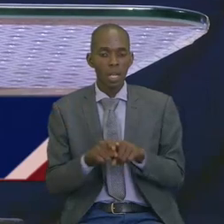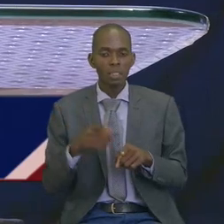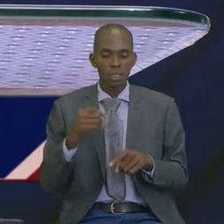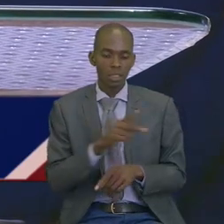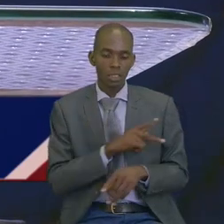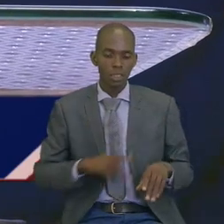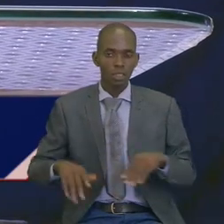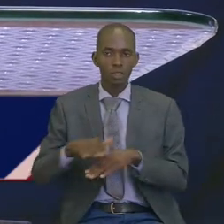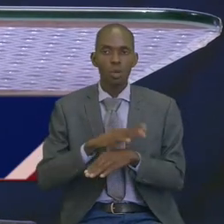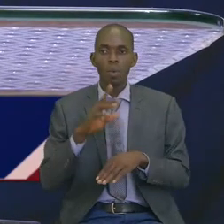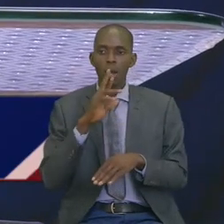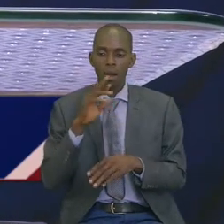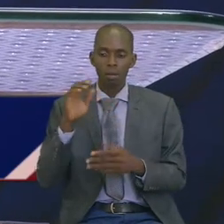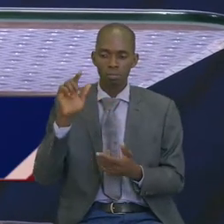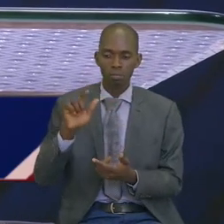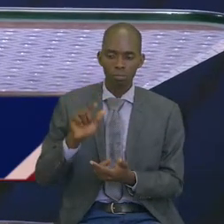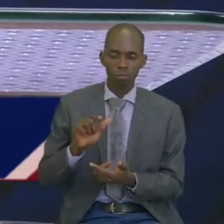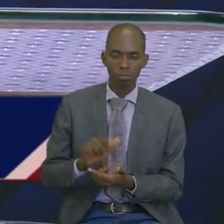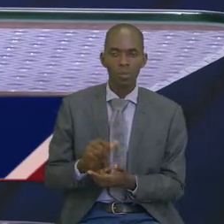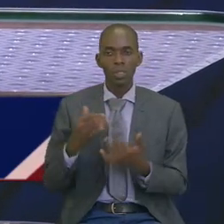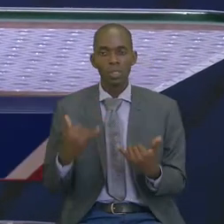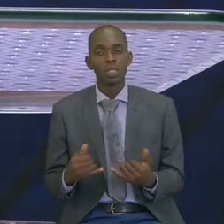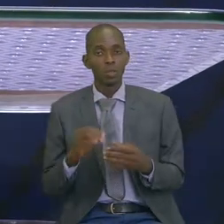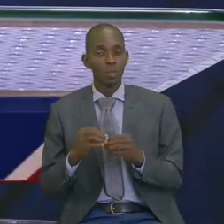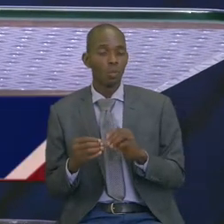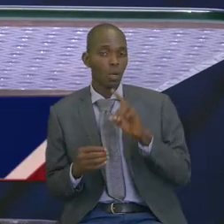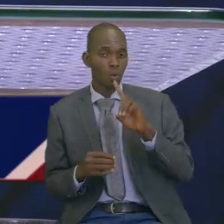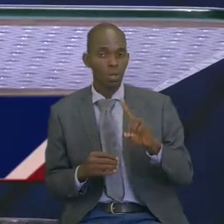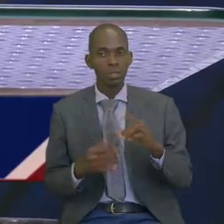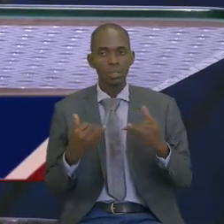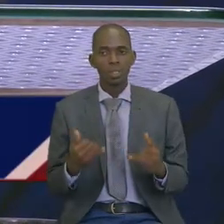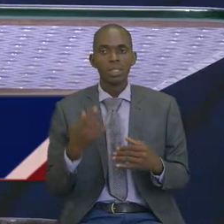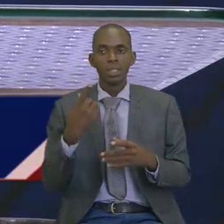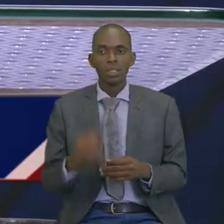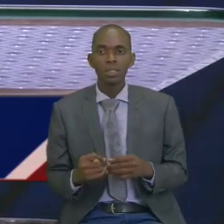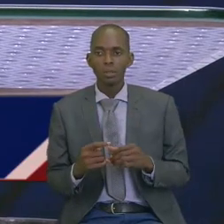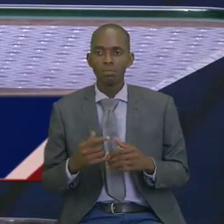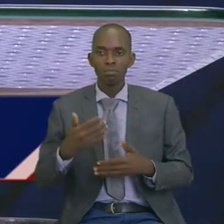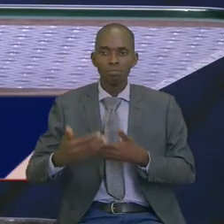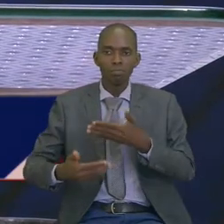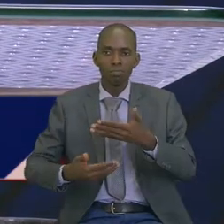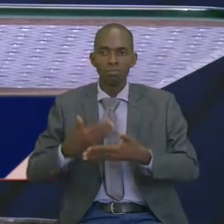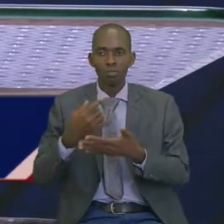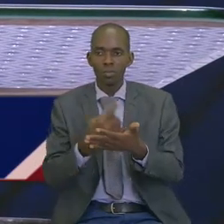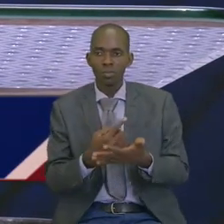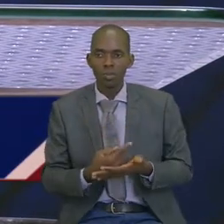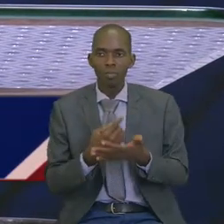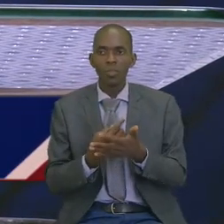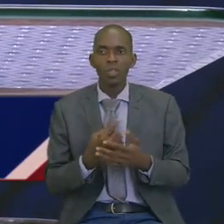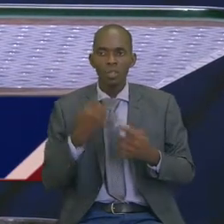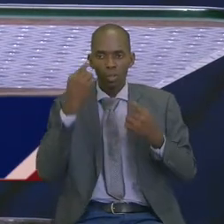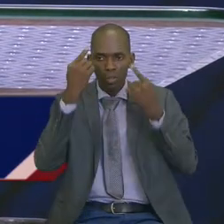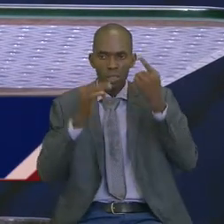declining. We're coming to number one. Number one, we're looking at the preceding deliberations concerning the